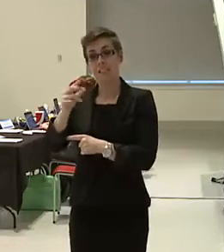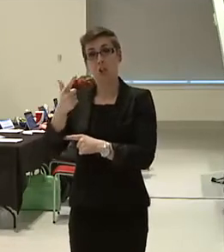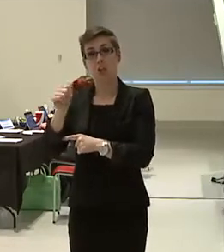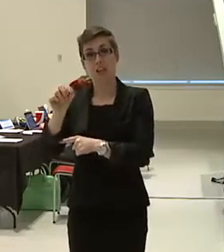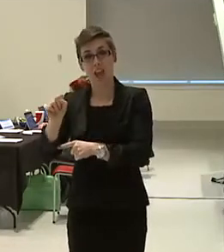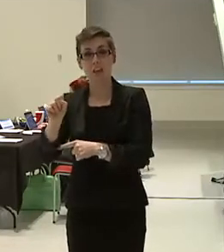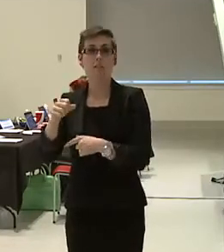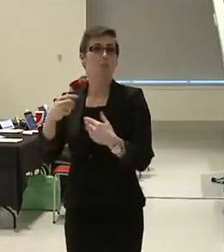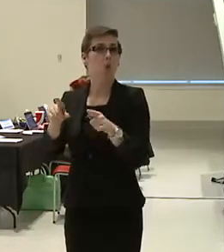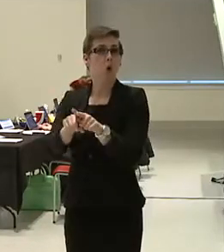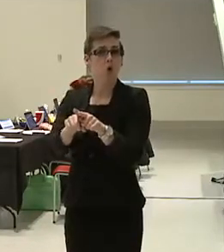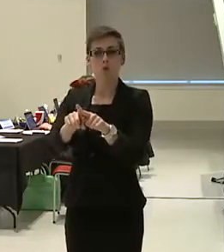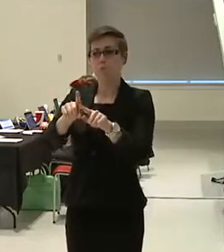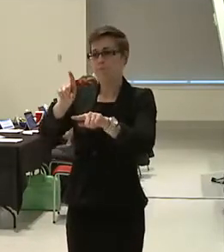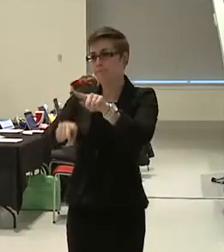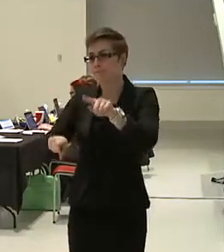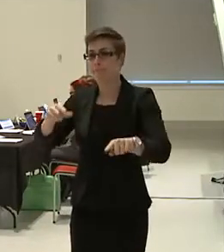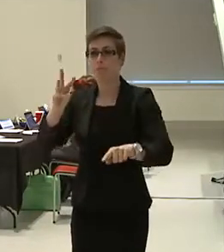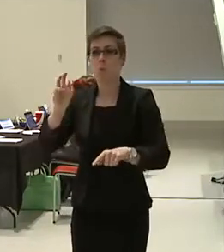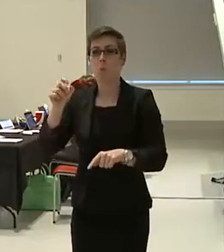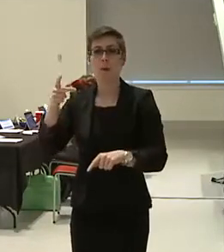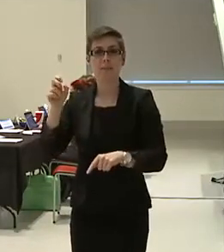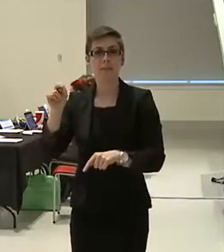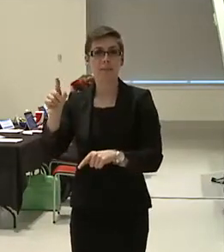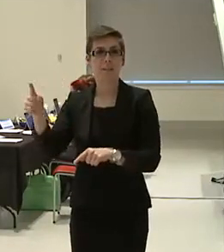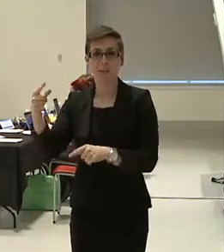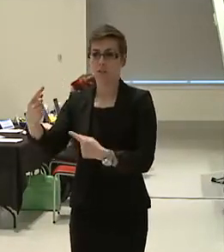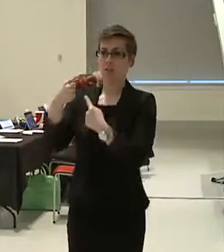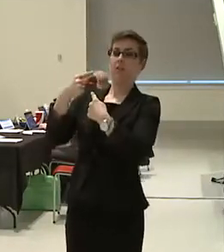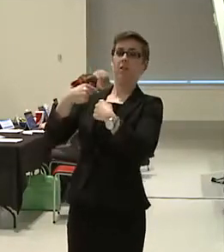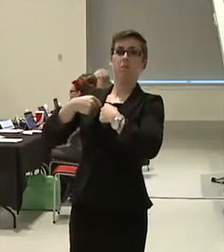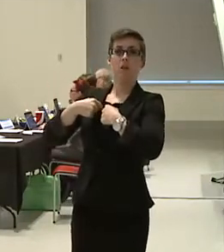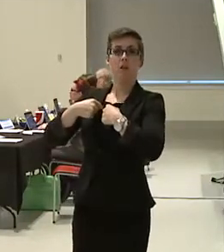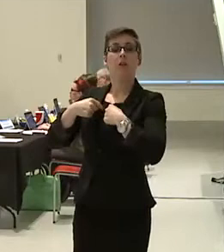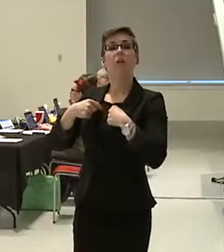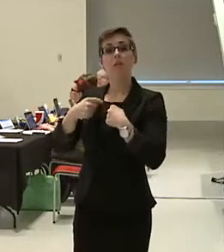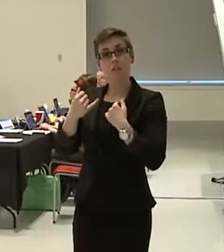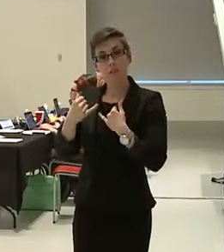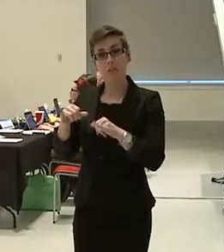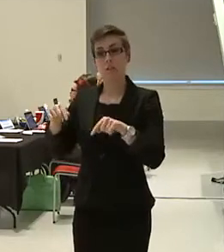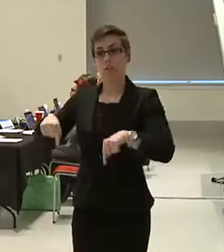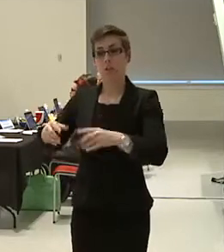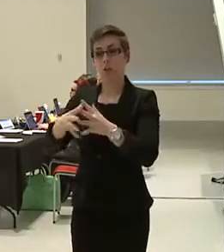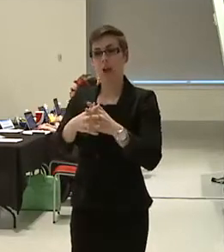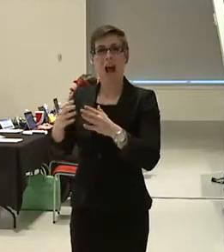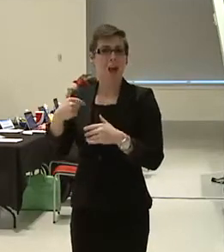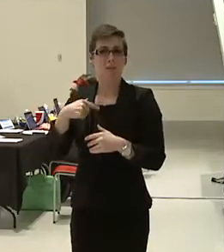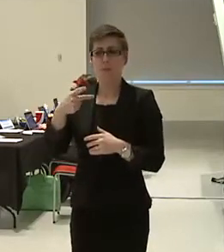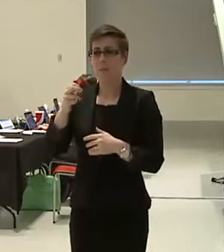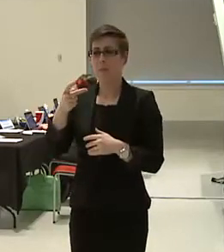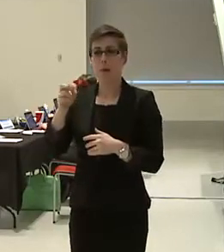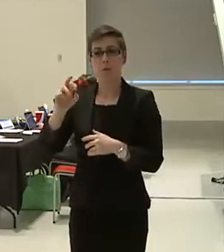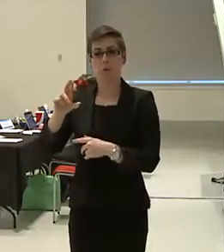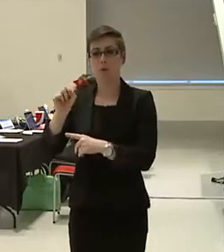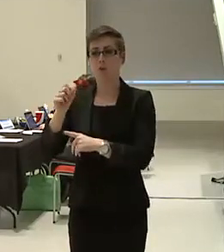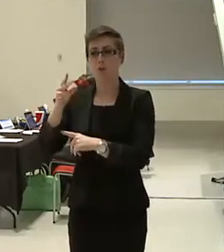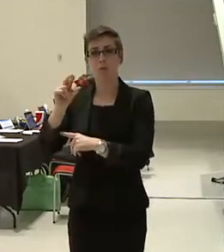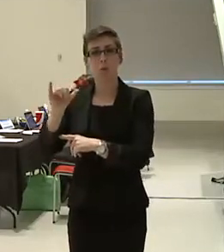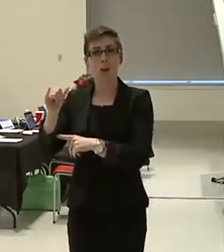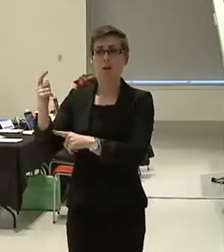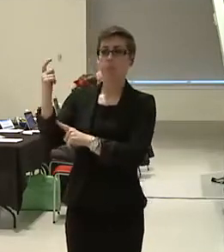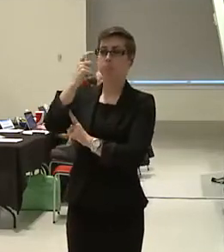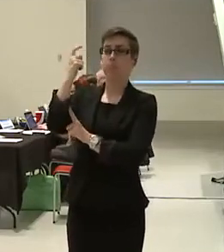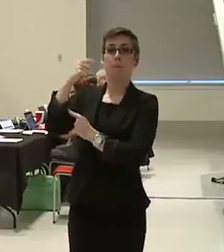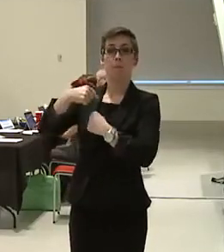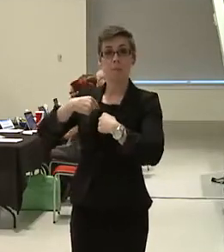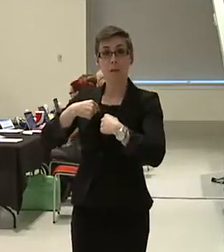by officers. It was illegal to stand still on American soil. We've been pepper sprayed, all for engaging in peaceful protest. I remember